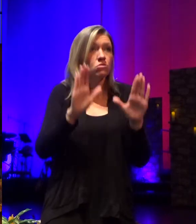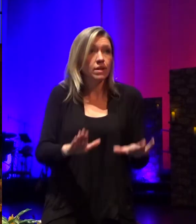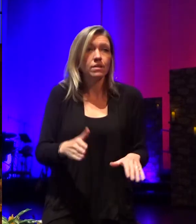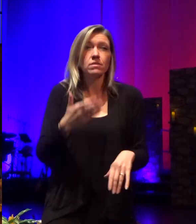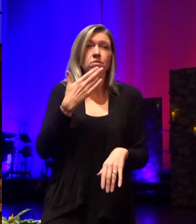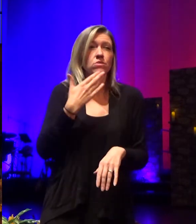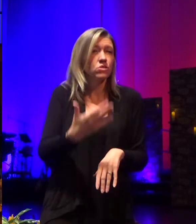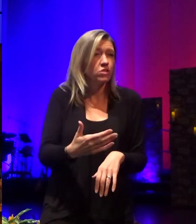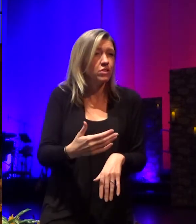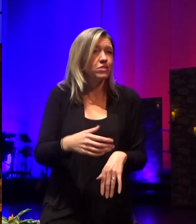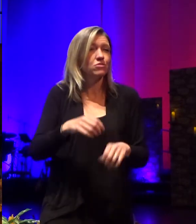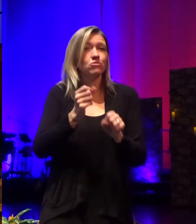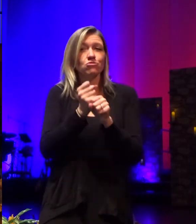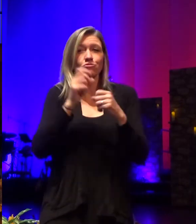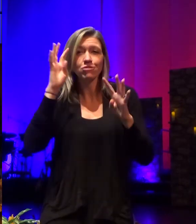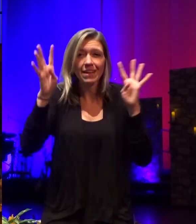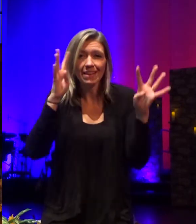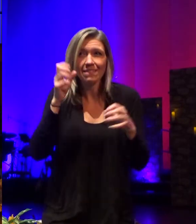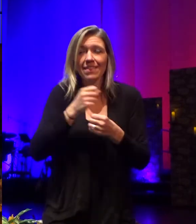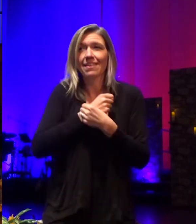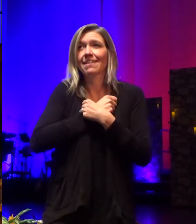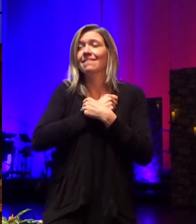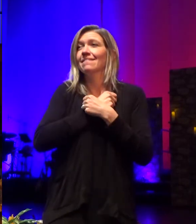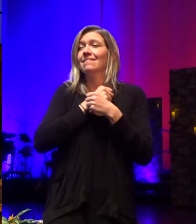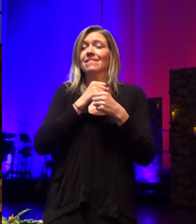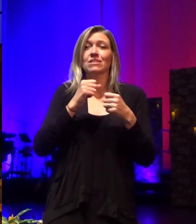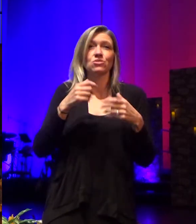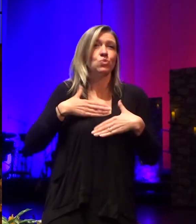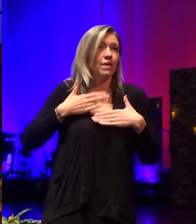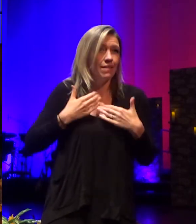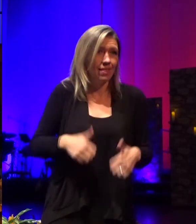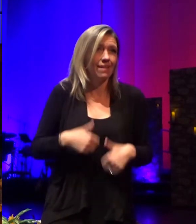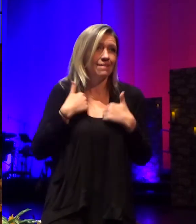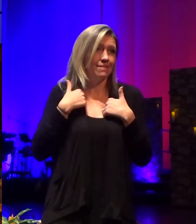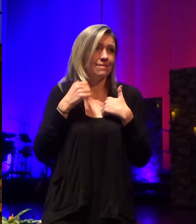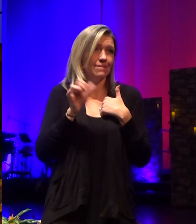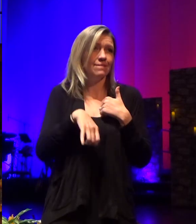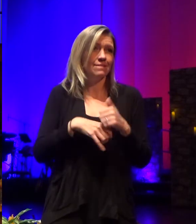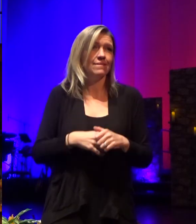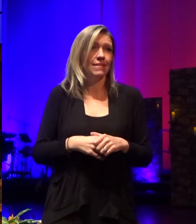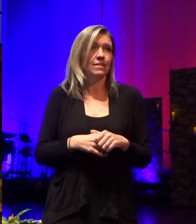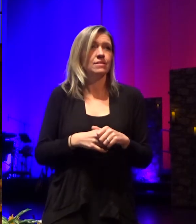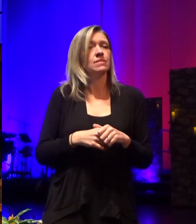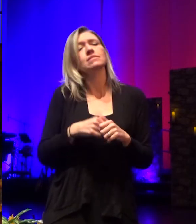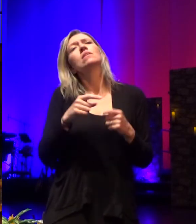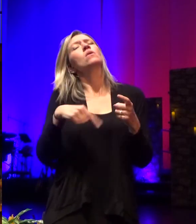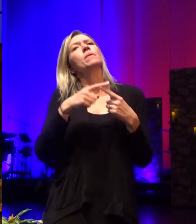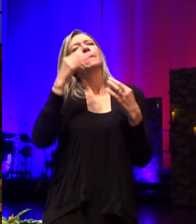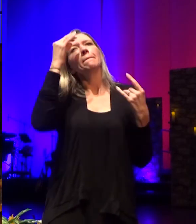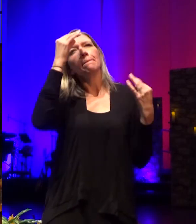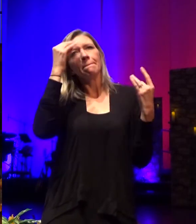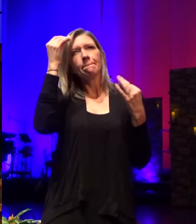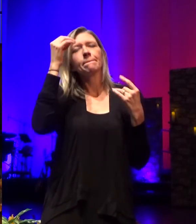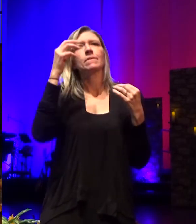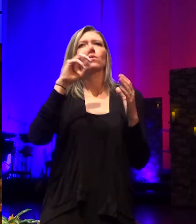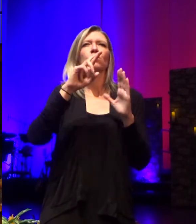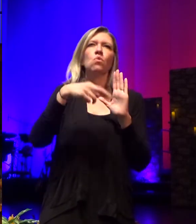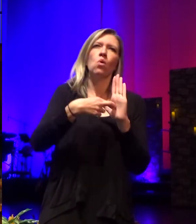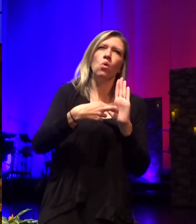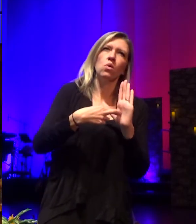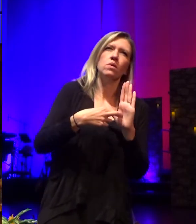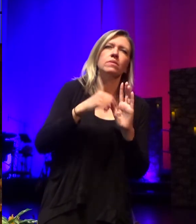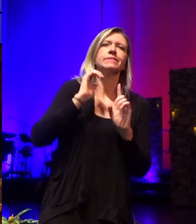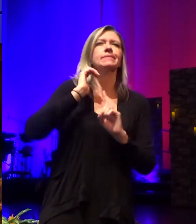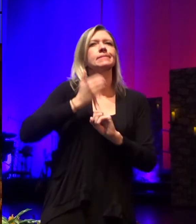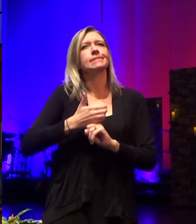life, a joyful life, a loving life. So as you think about these things, the roles you play, the